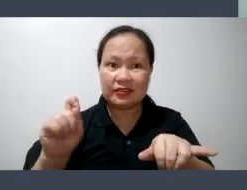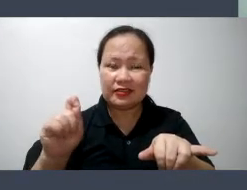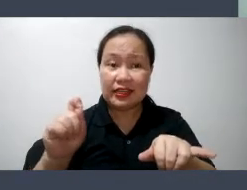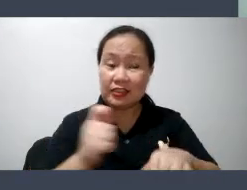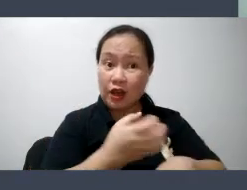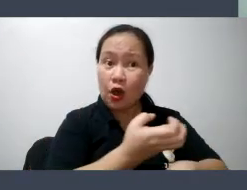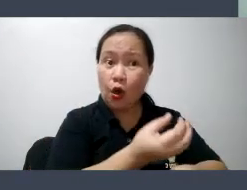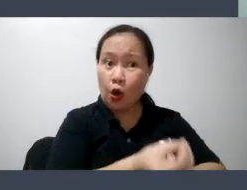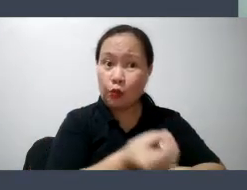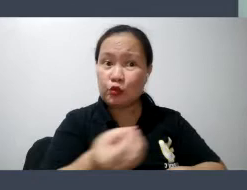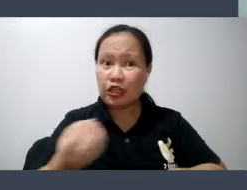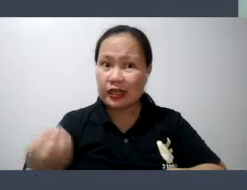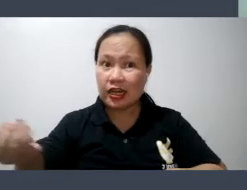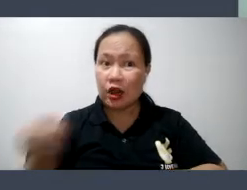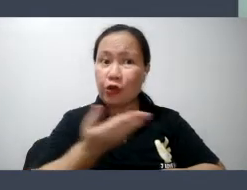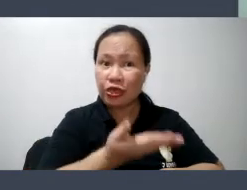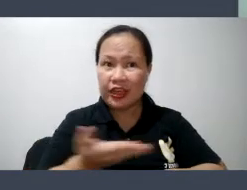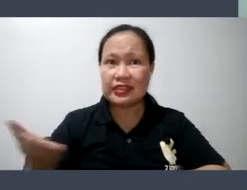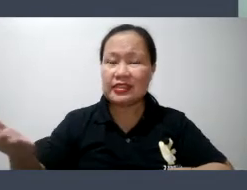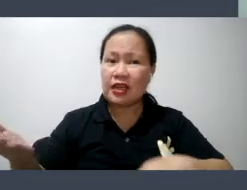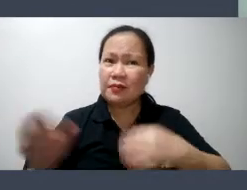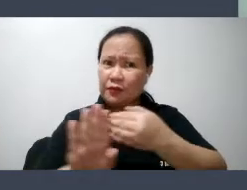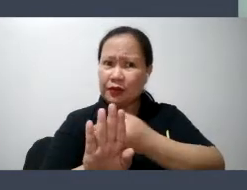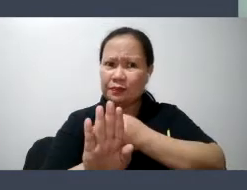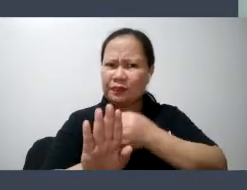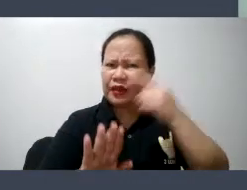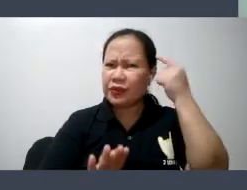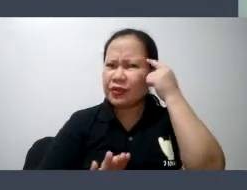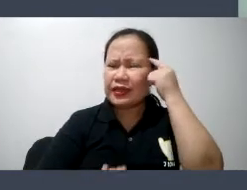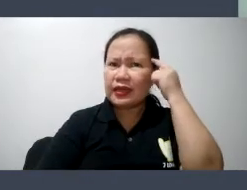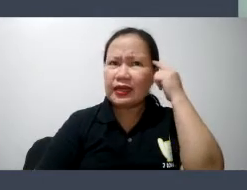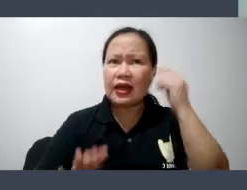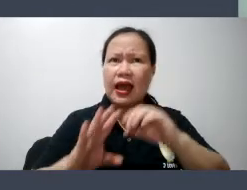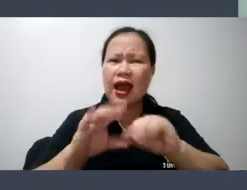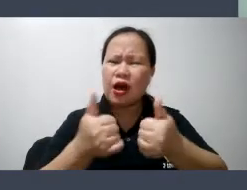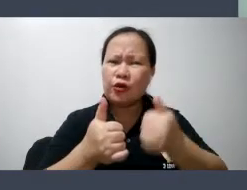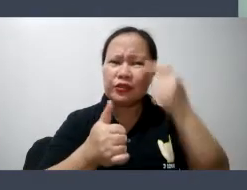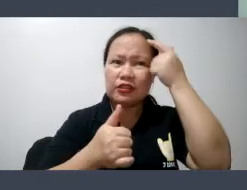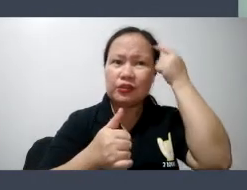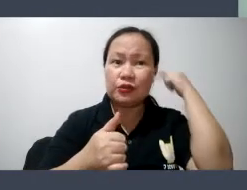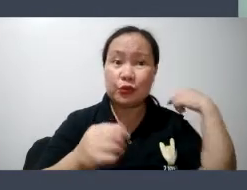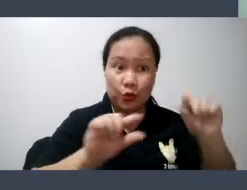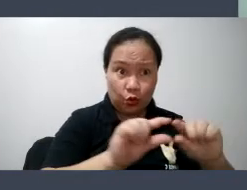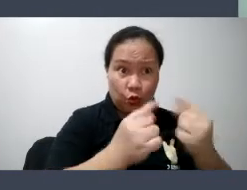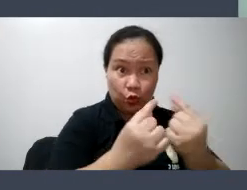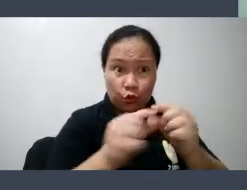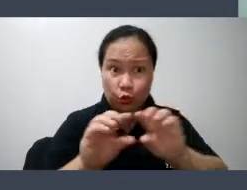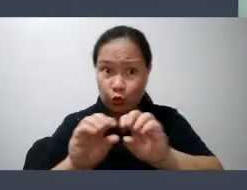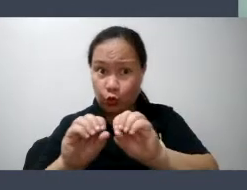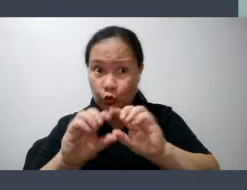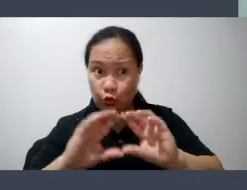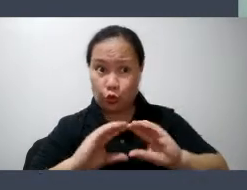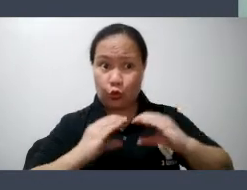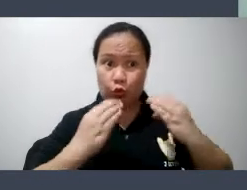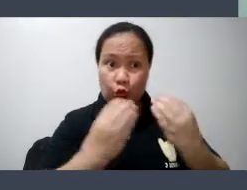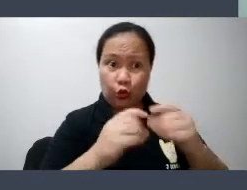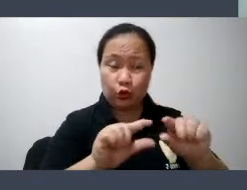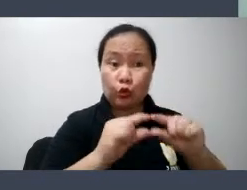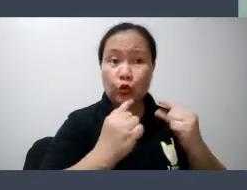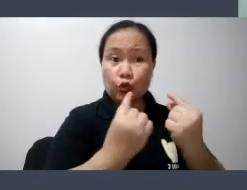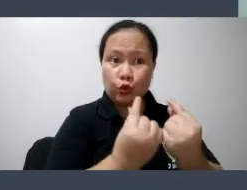But before that, try to think. How did you group and collect the objects?